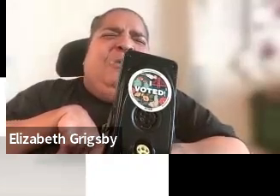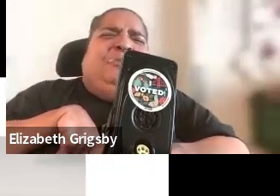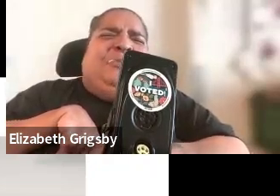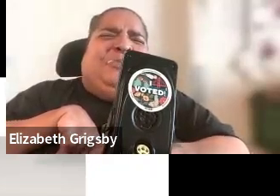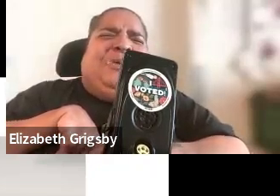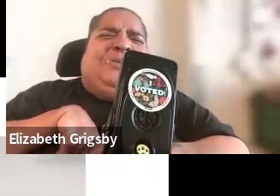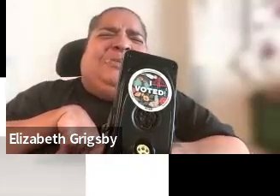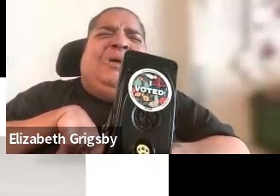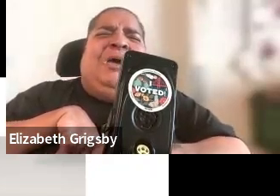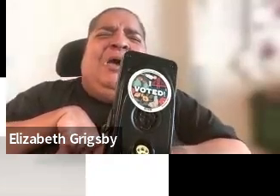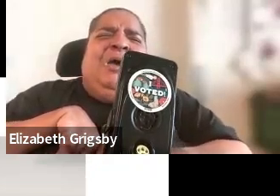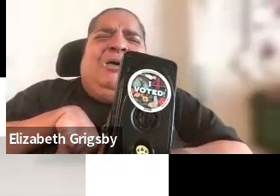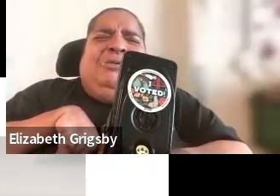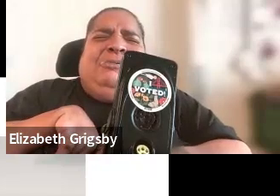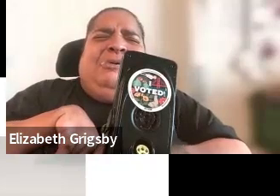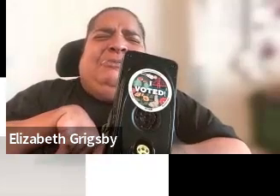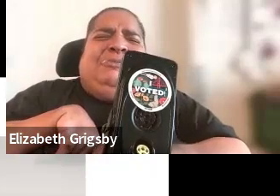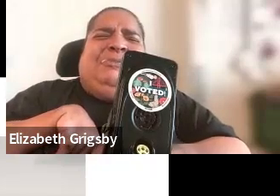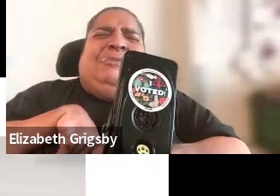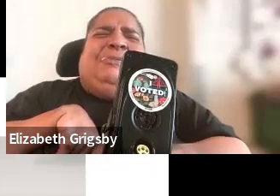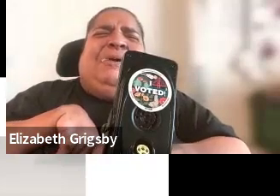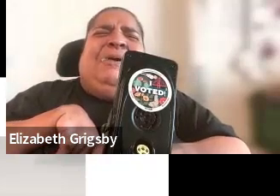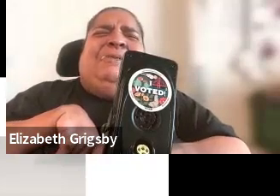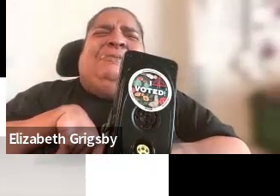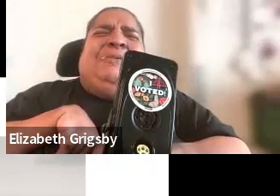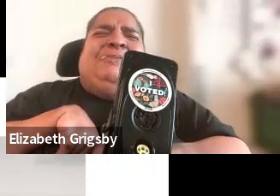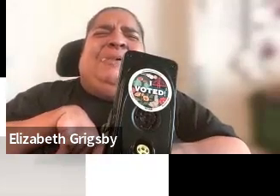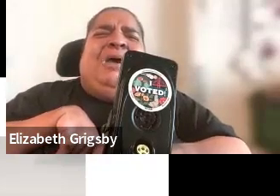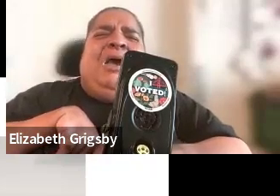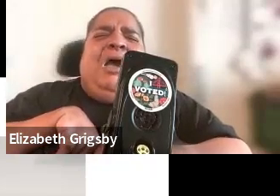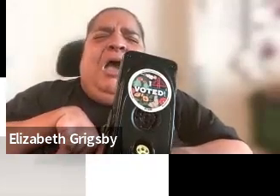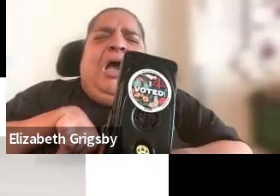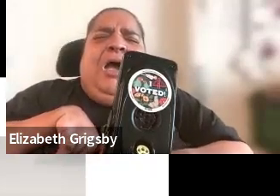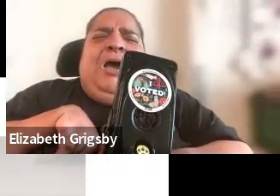or Child Protection Services if it's